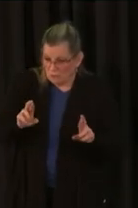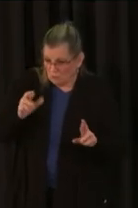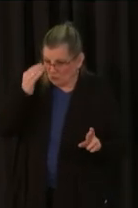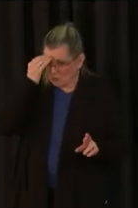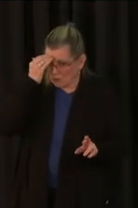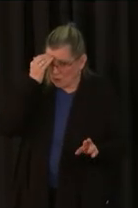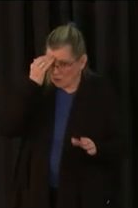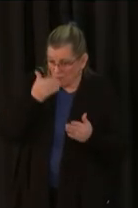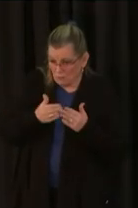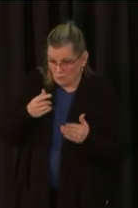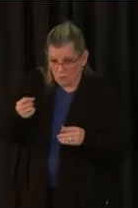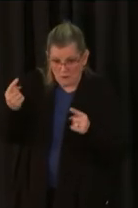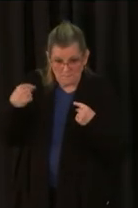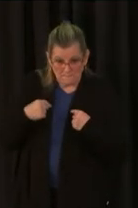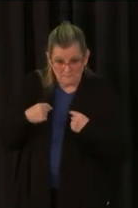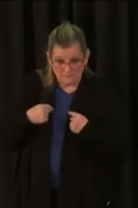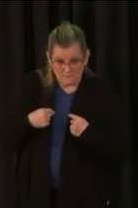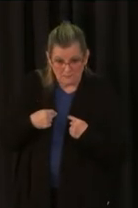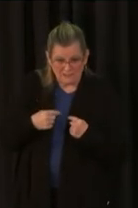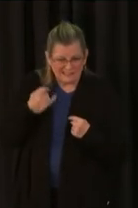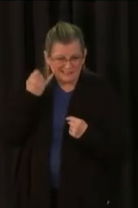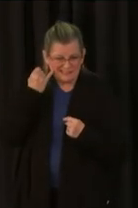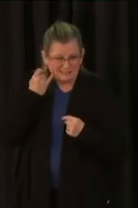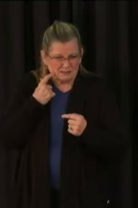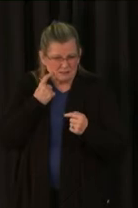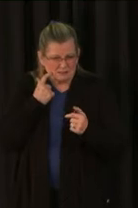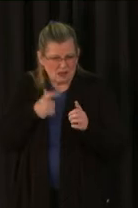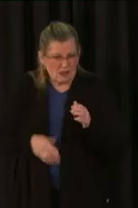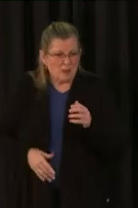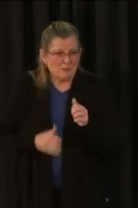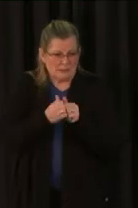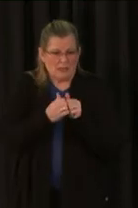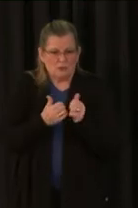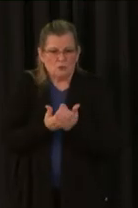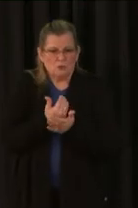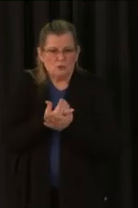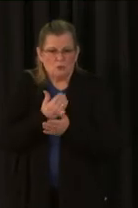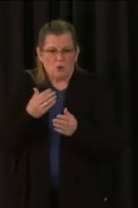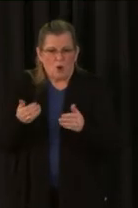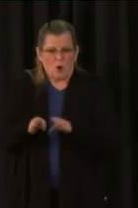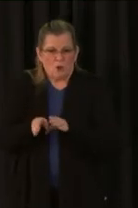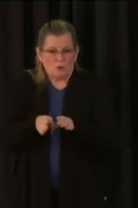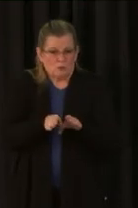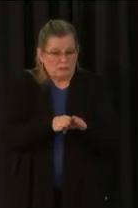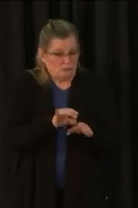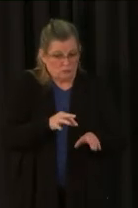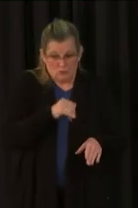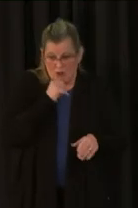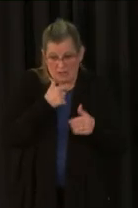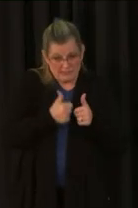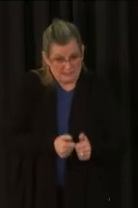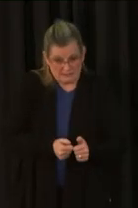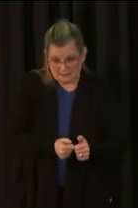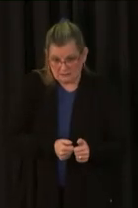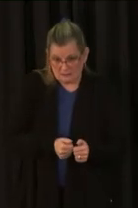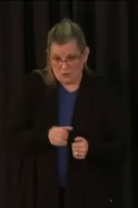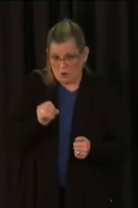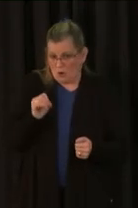aware of the latest updated information on street closures. So if not the text, inauguration